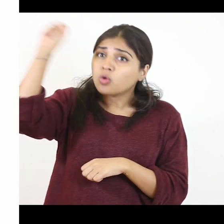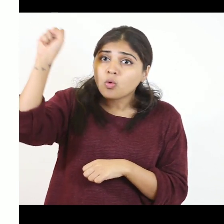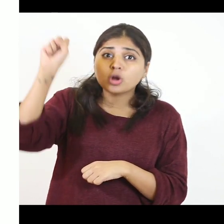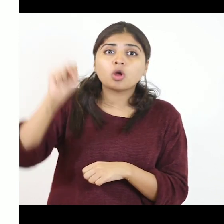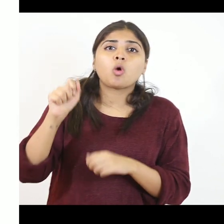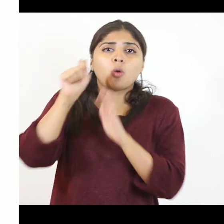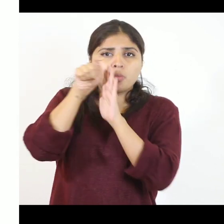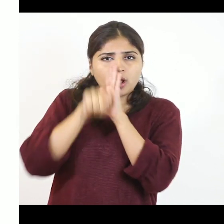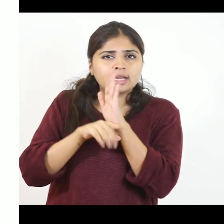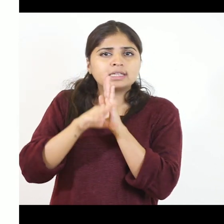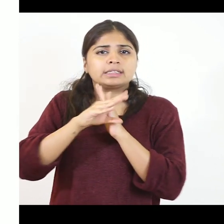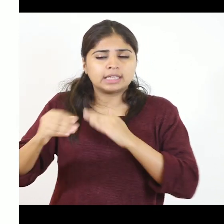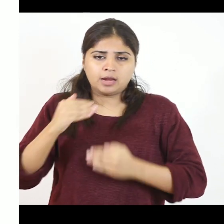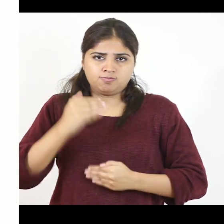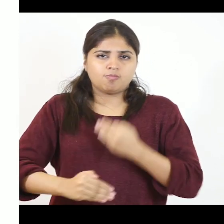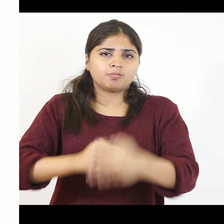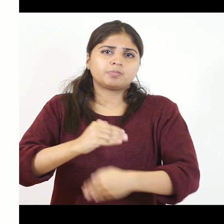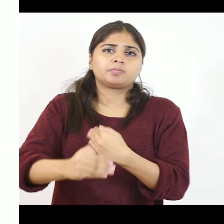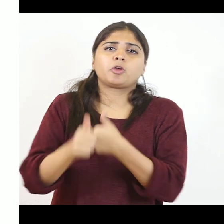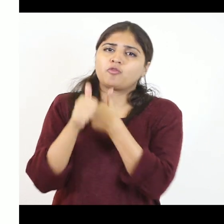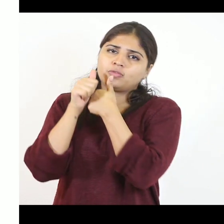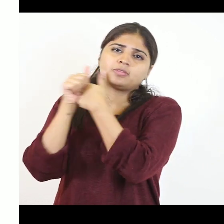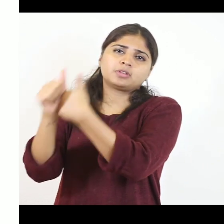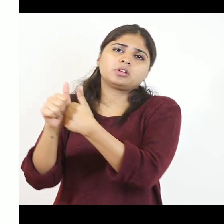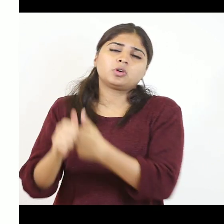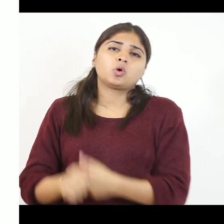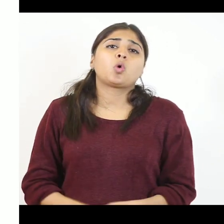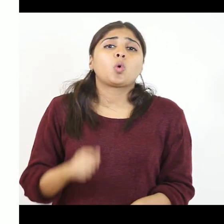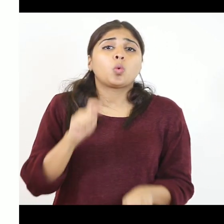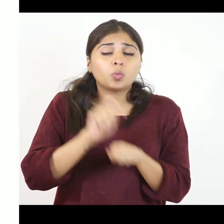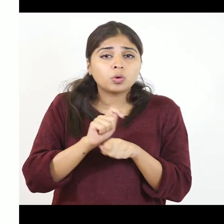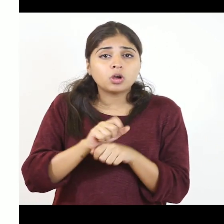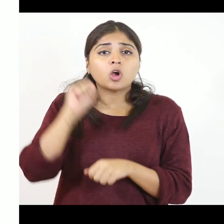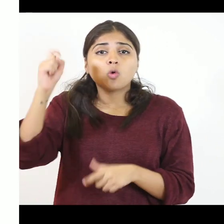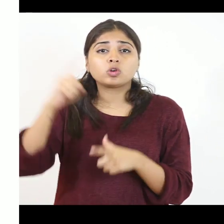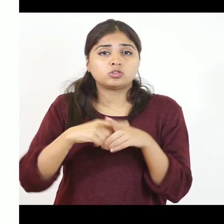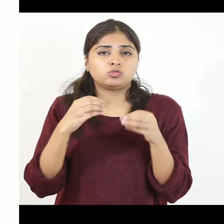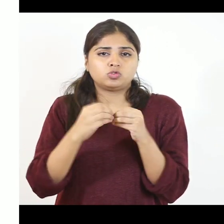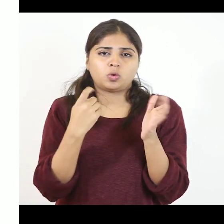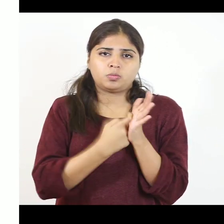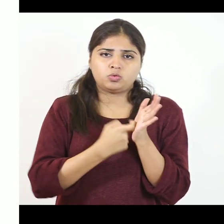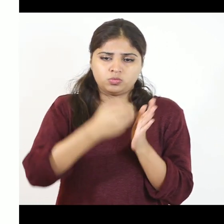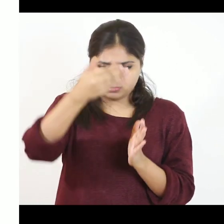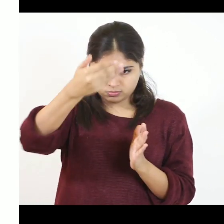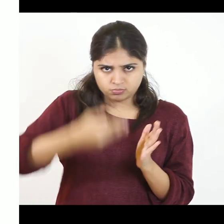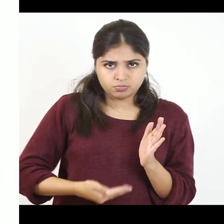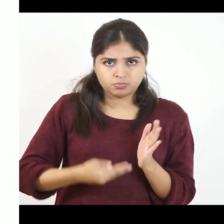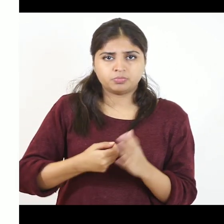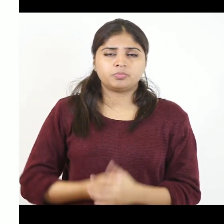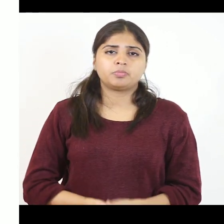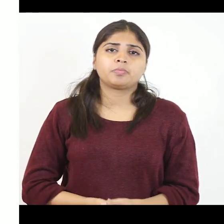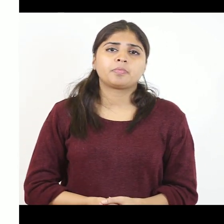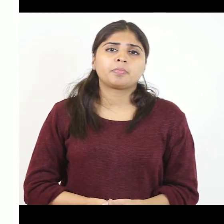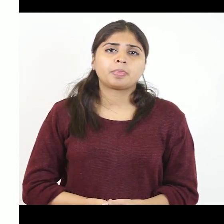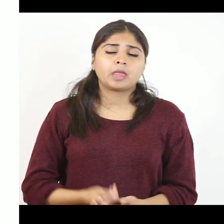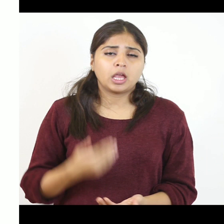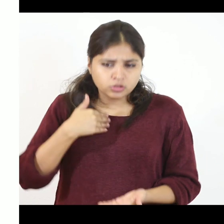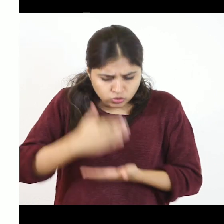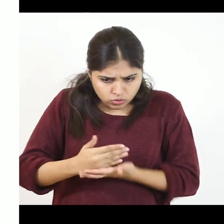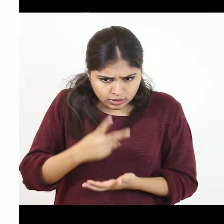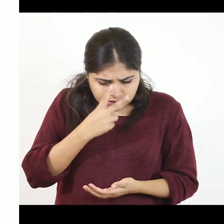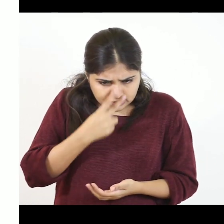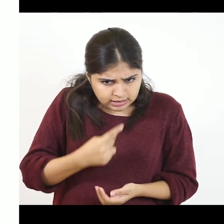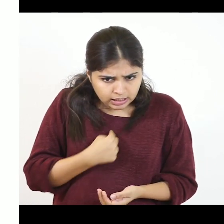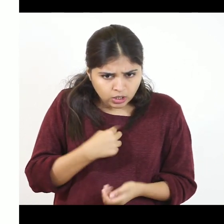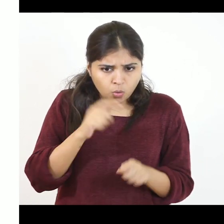procedures, work within the limits of job role, ensure that work meets the